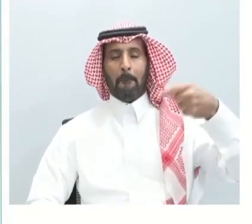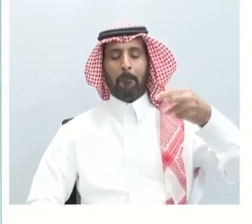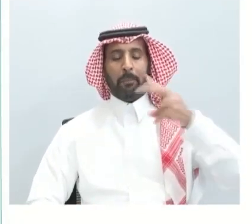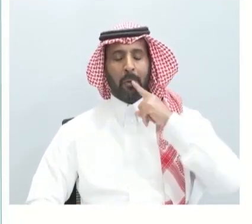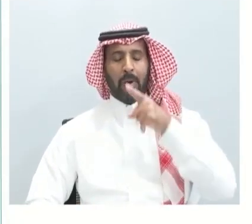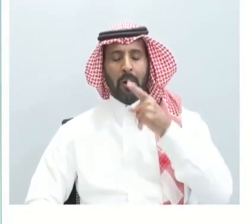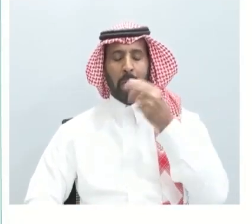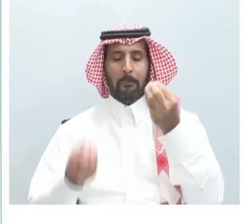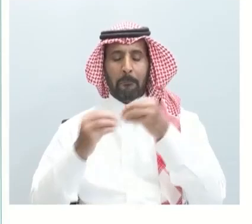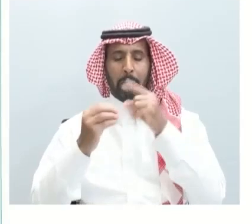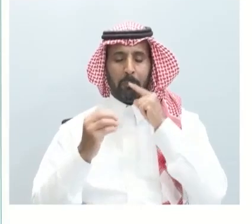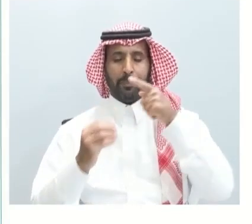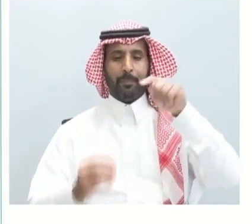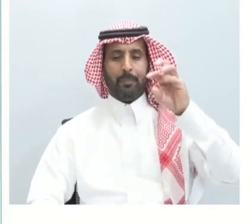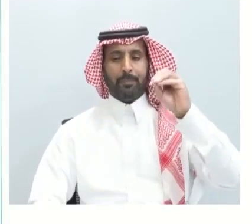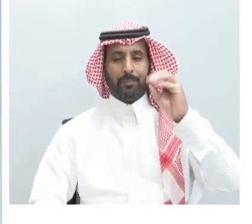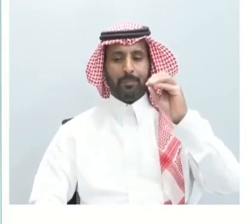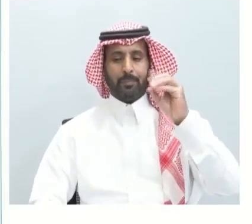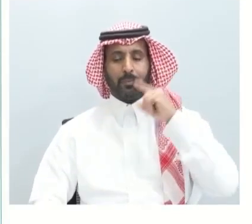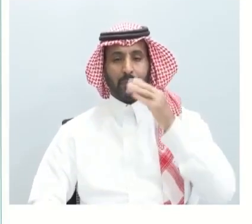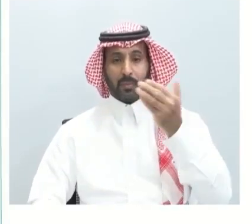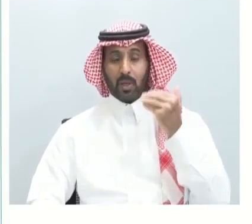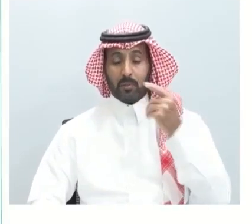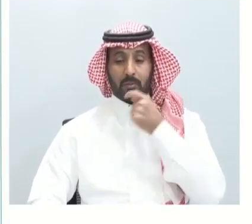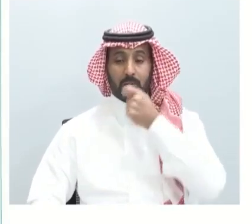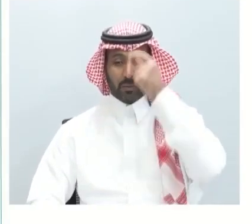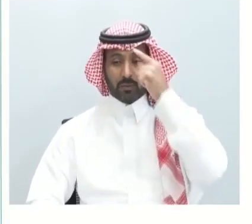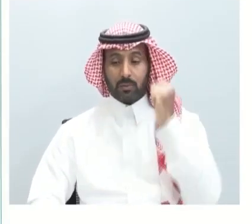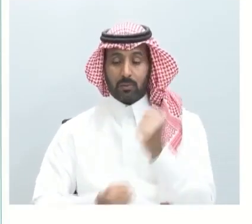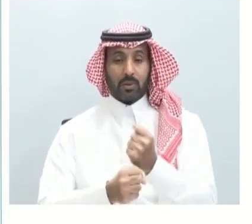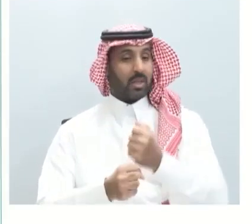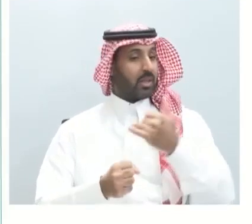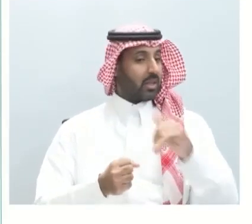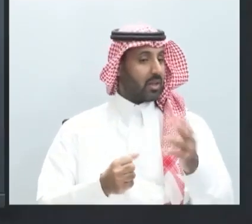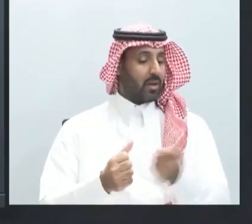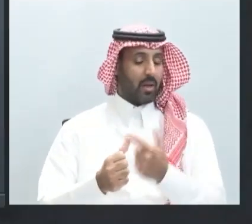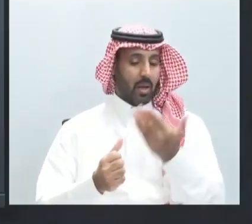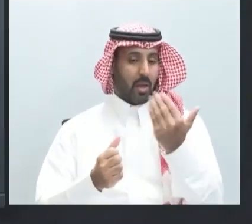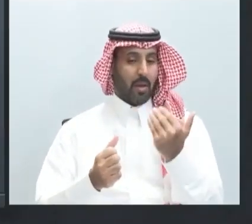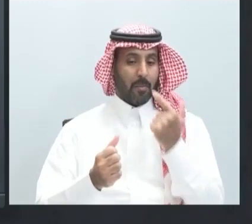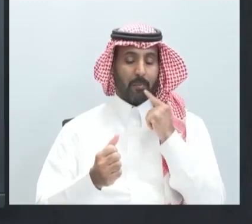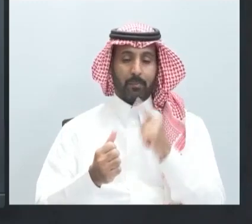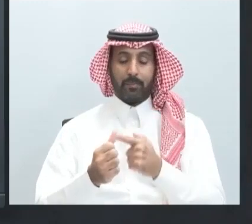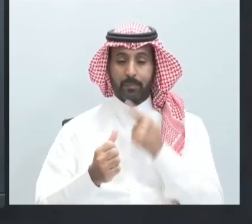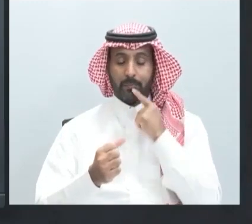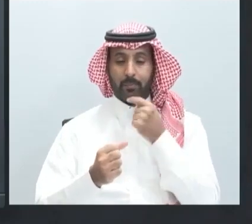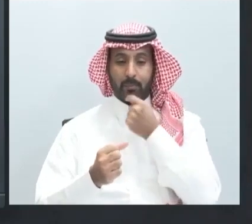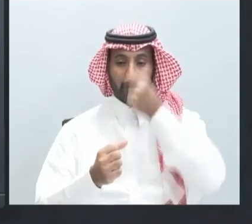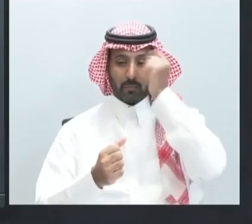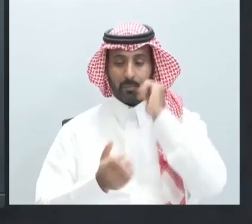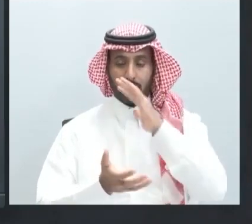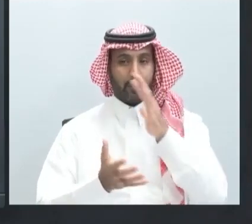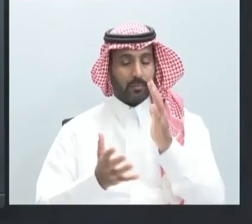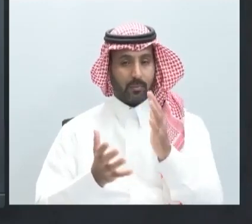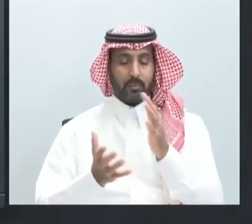two can be placed before adjectives and adverbs. Remember, two comes before adjectives and adverbs,